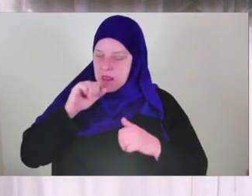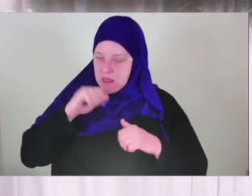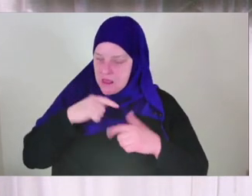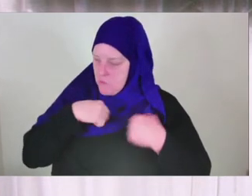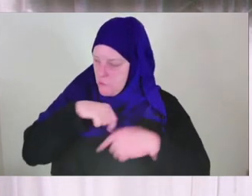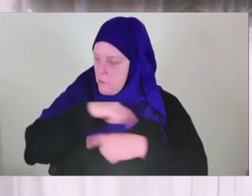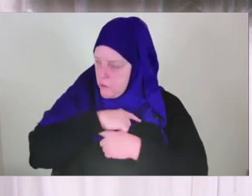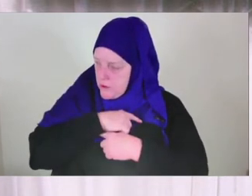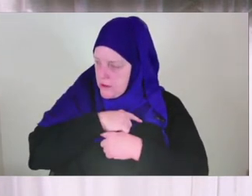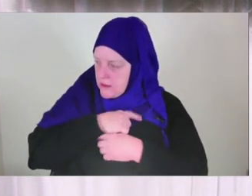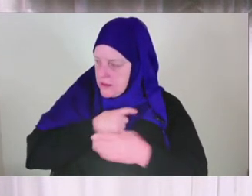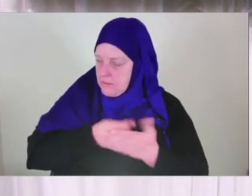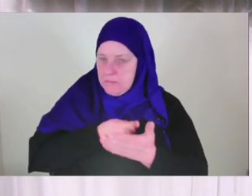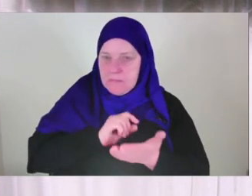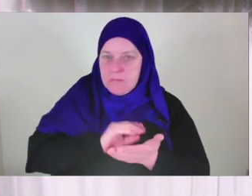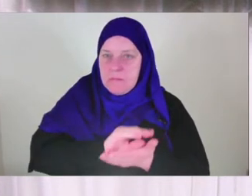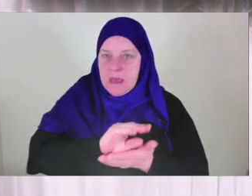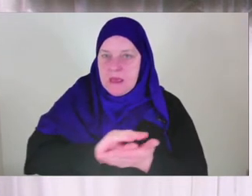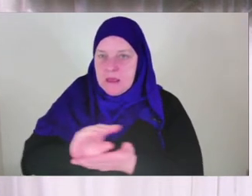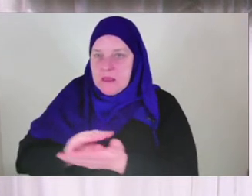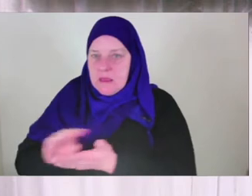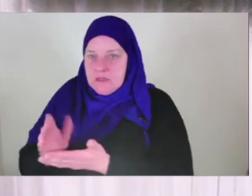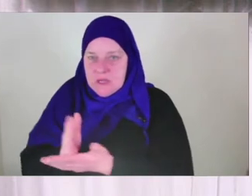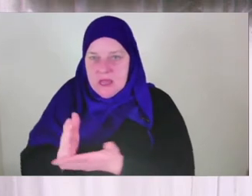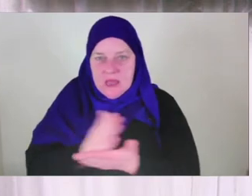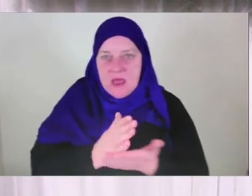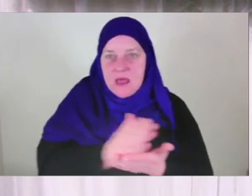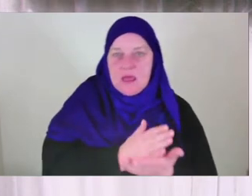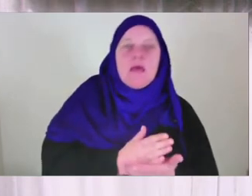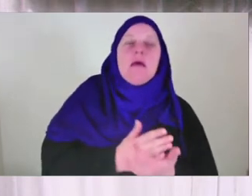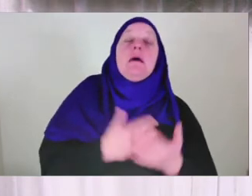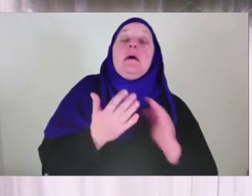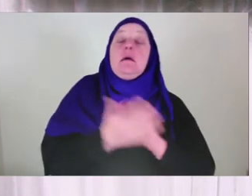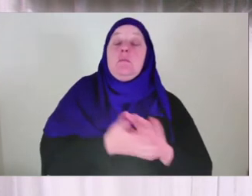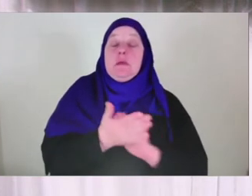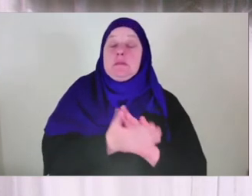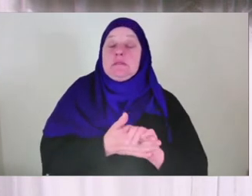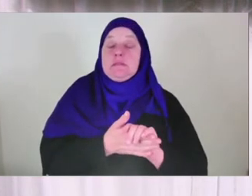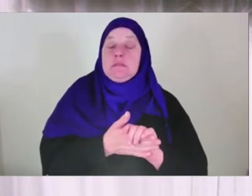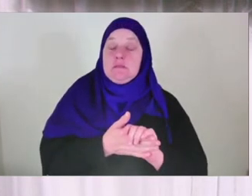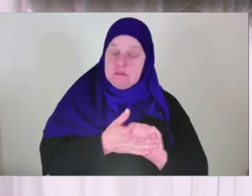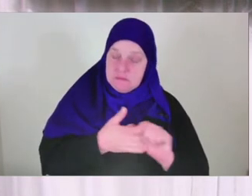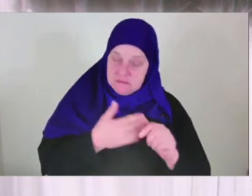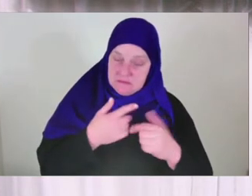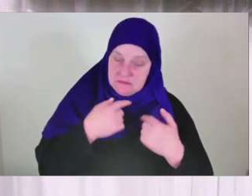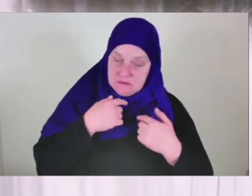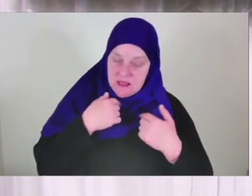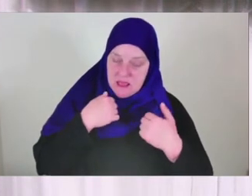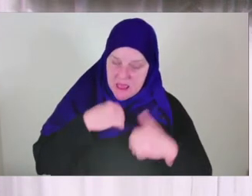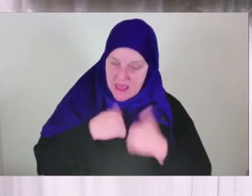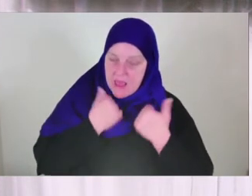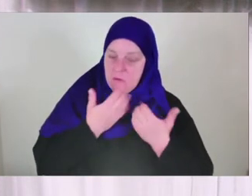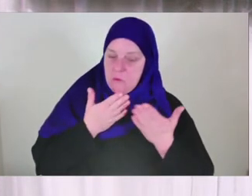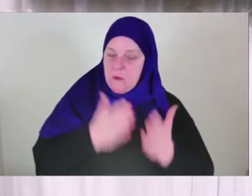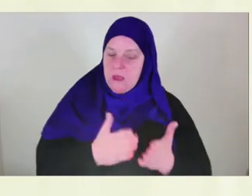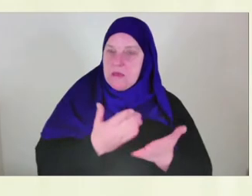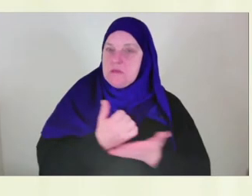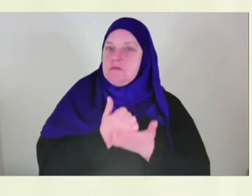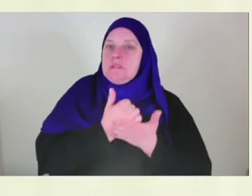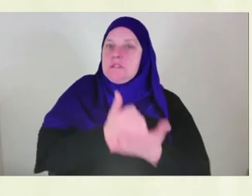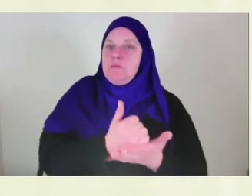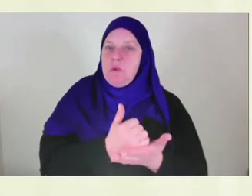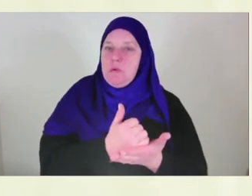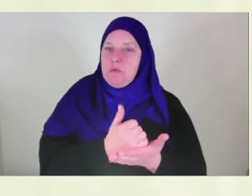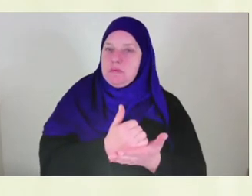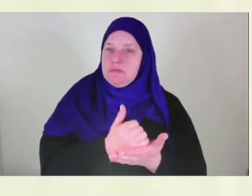your brow. Mm-hmm. Okay. Because I'll tell you right now, there are some people that make a